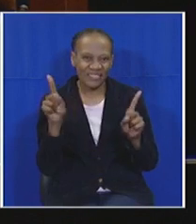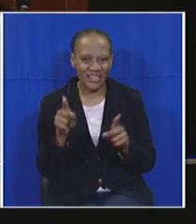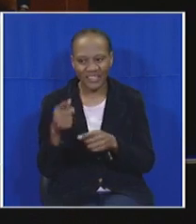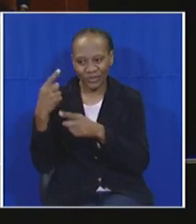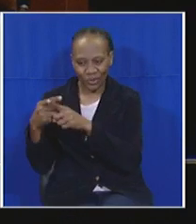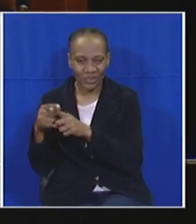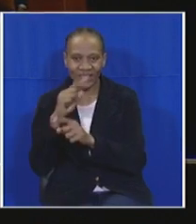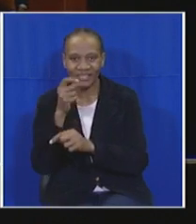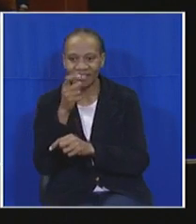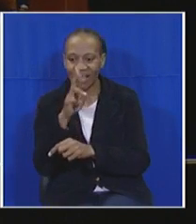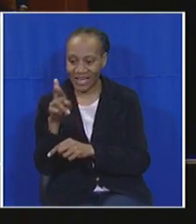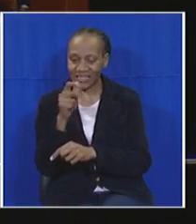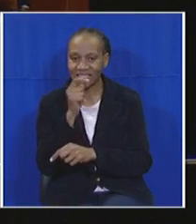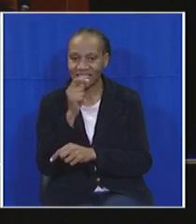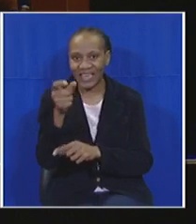I'm sorry for that.